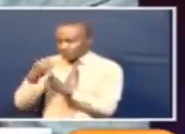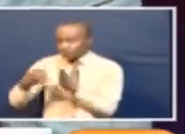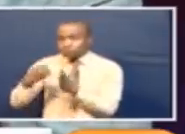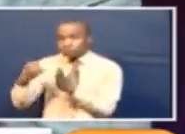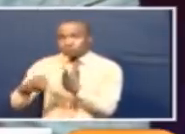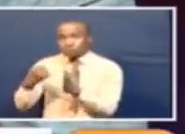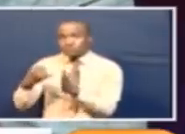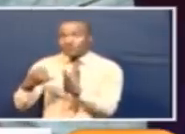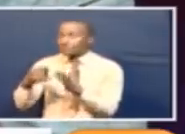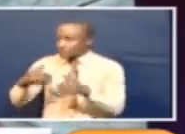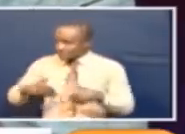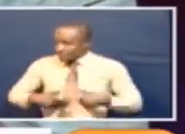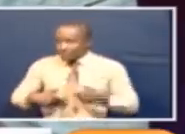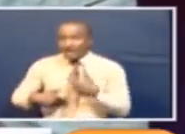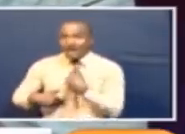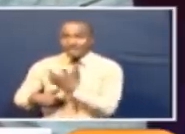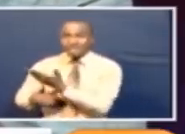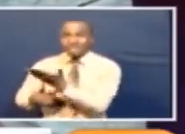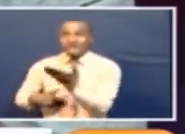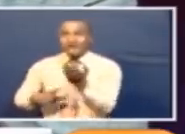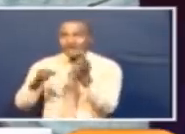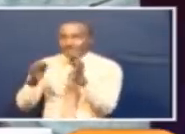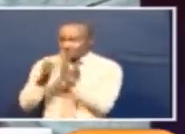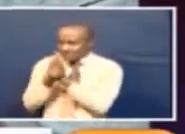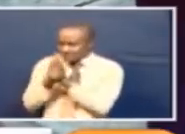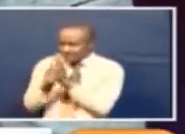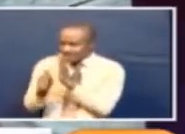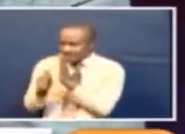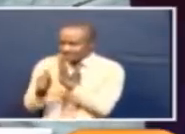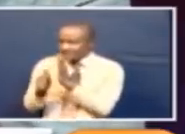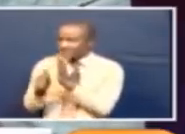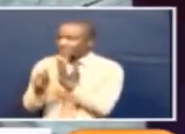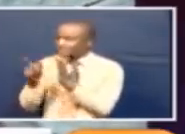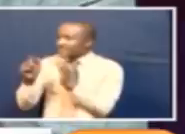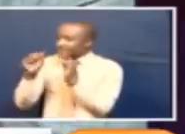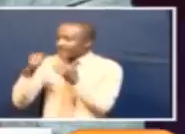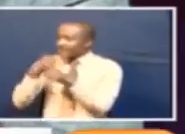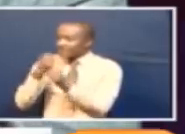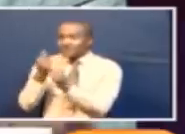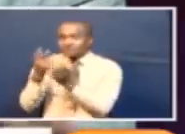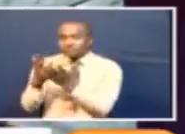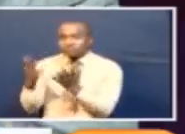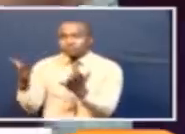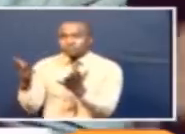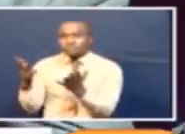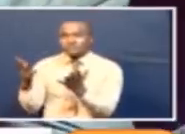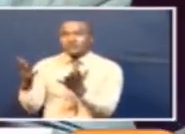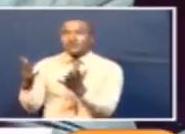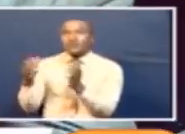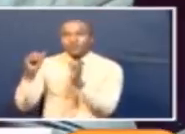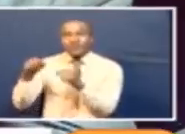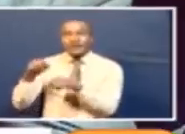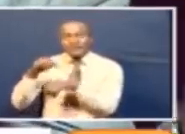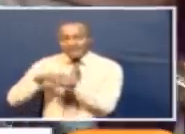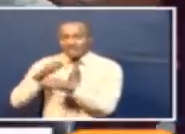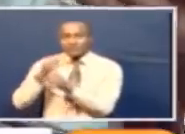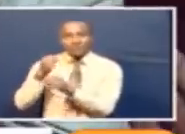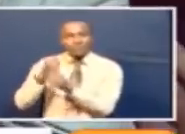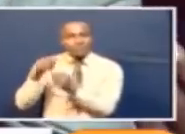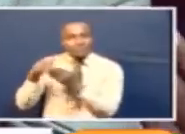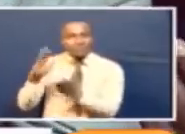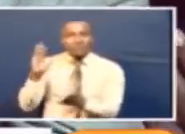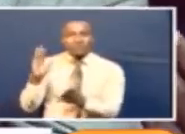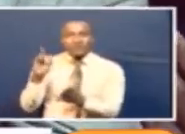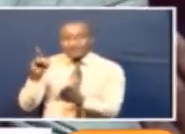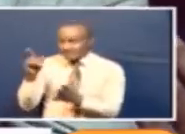this youth that we have, if we create skills for them in the cottage industry to make equipment for theater and all of, we can generate a lot of jobs. I hope